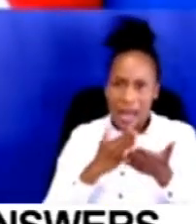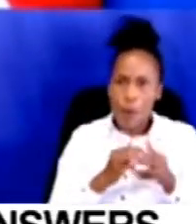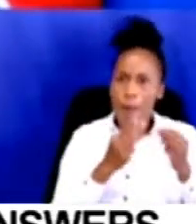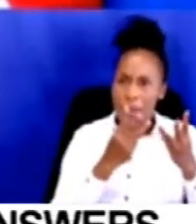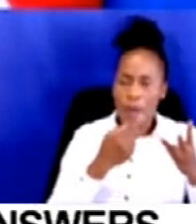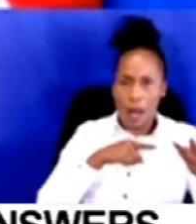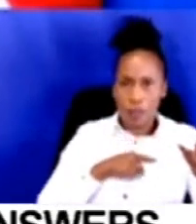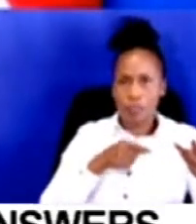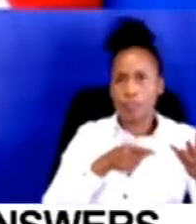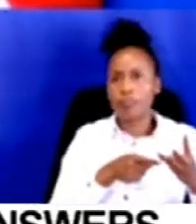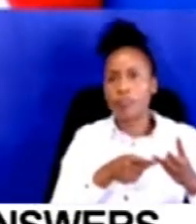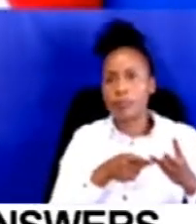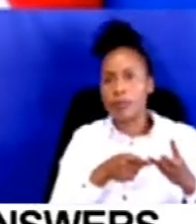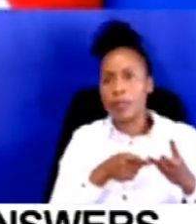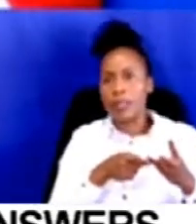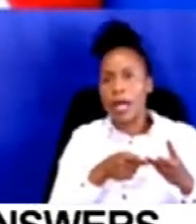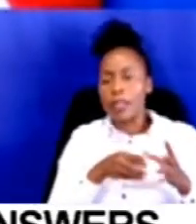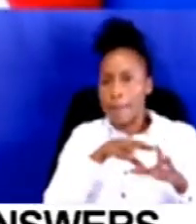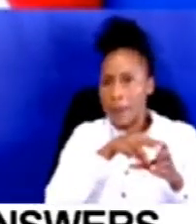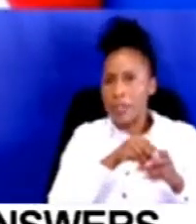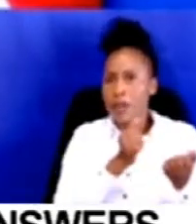opting out of the democratic process.